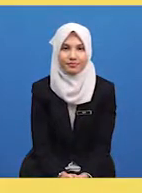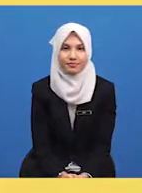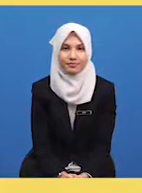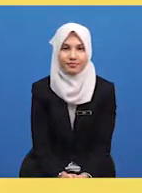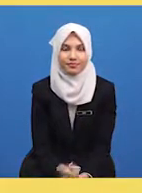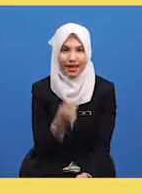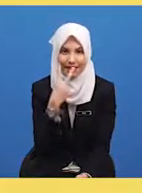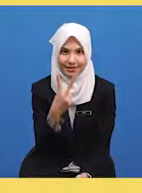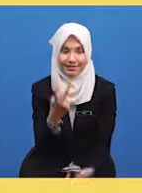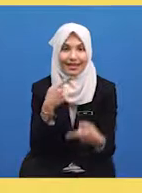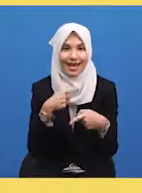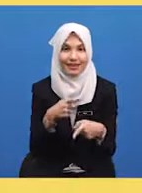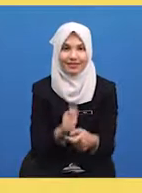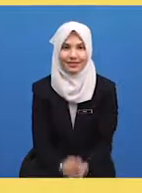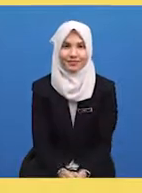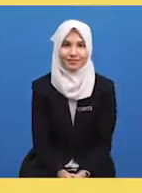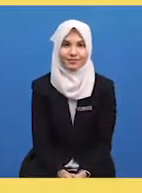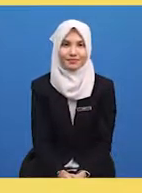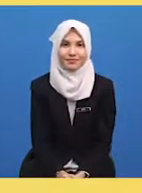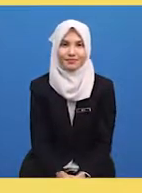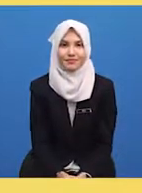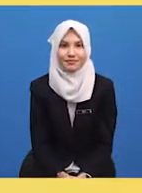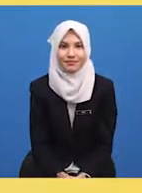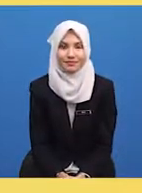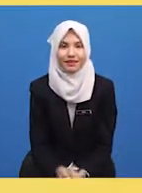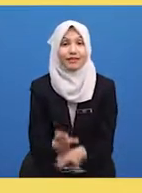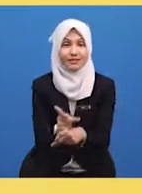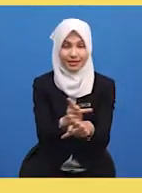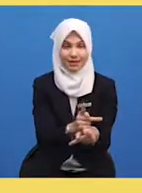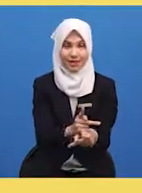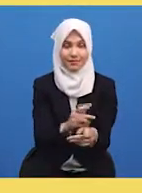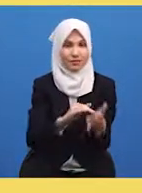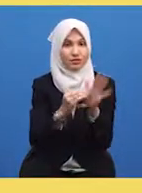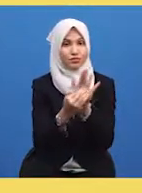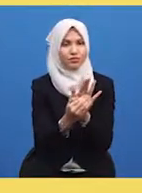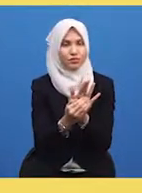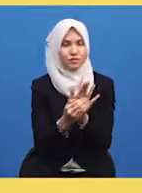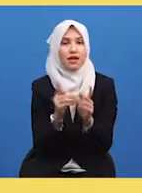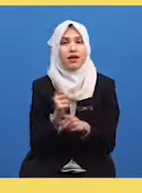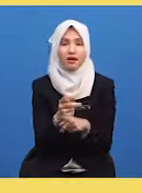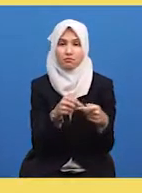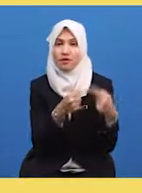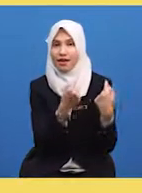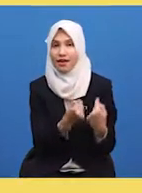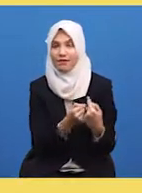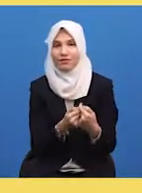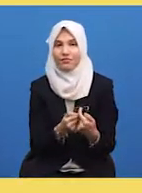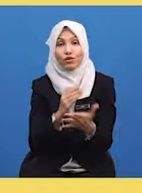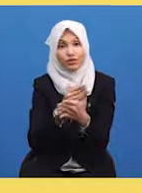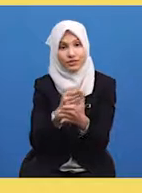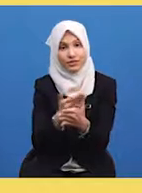Let's see the answers. Take care means to be careful. To